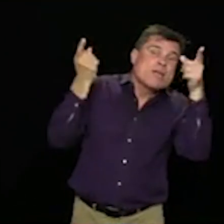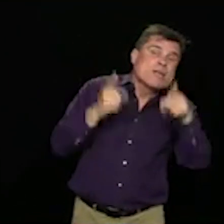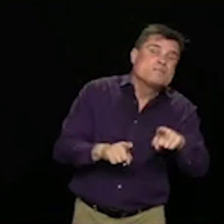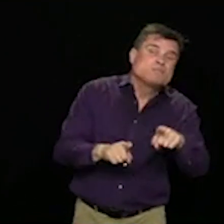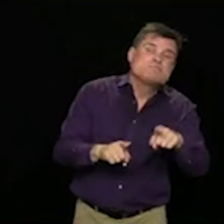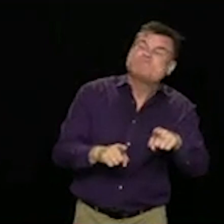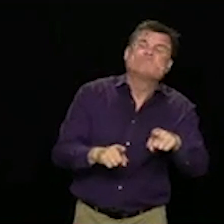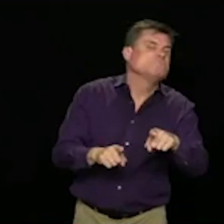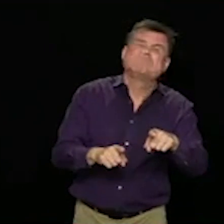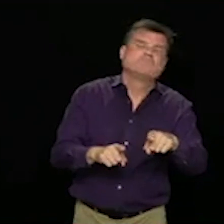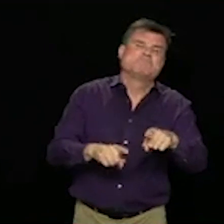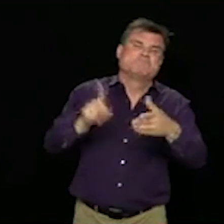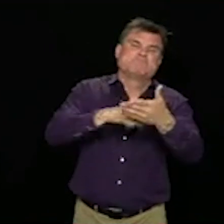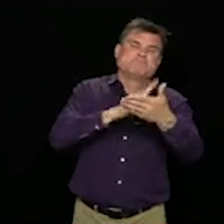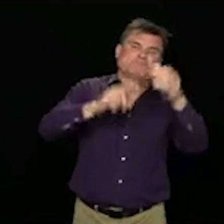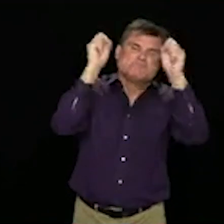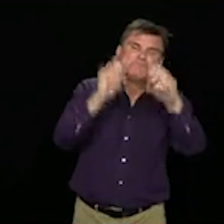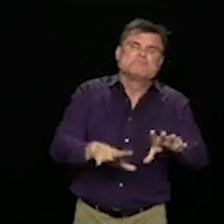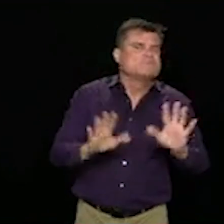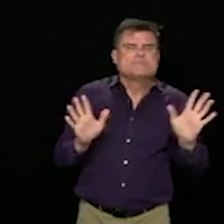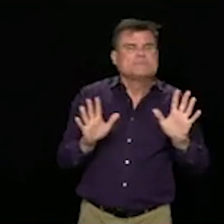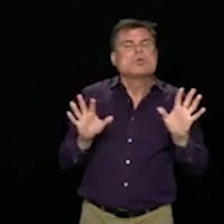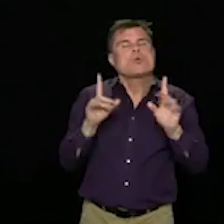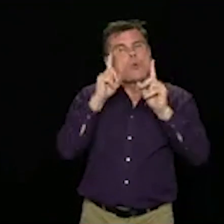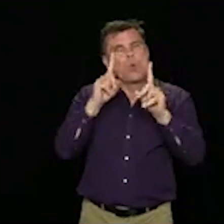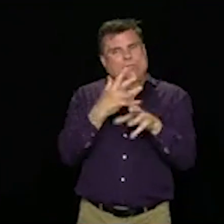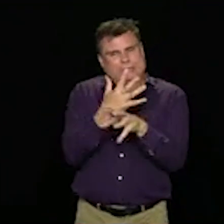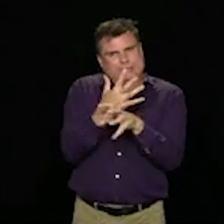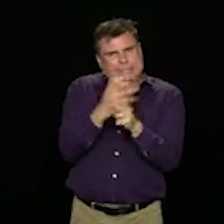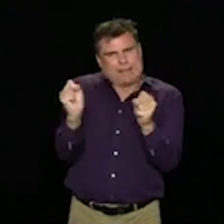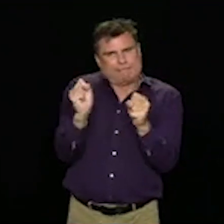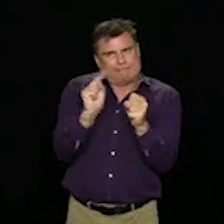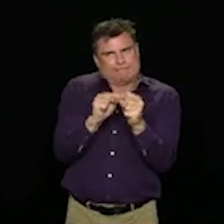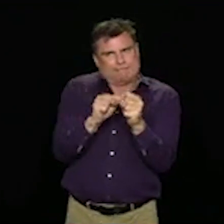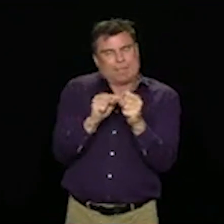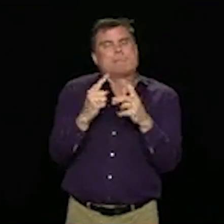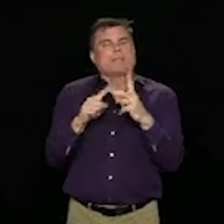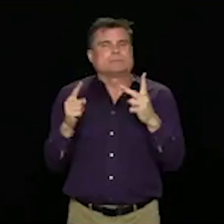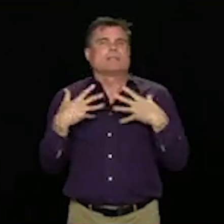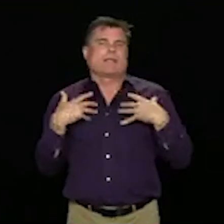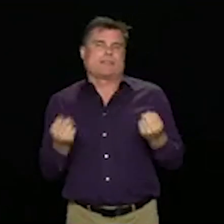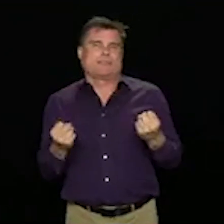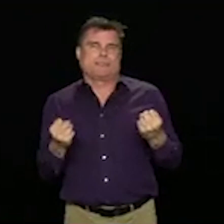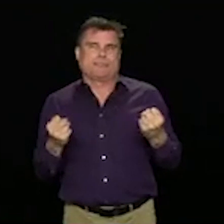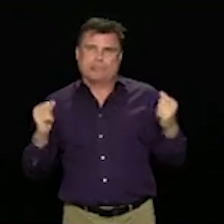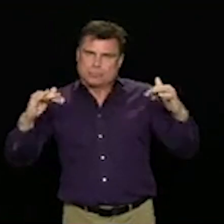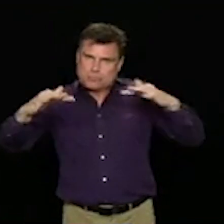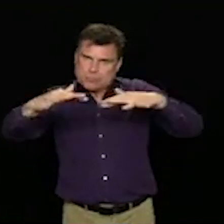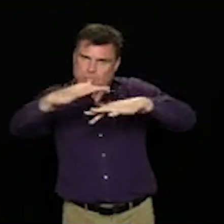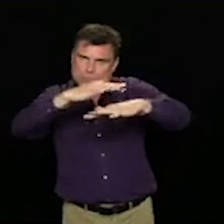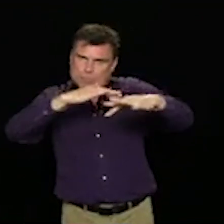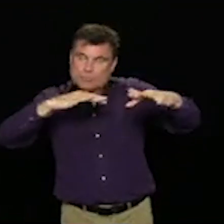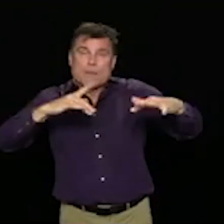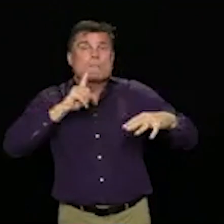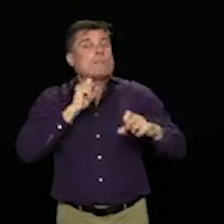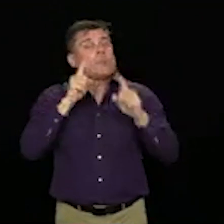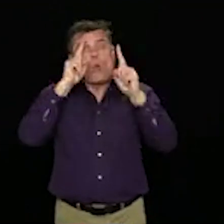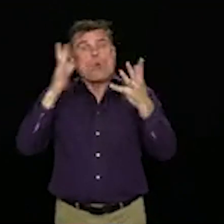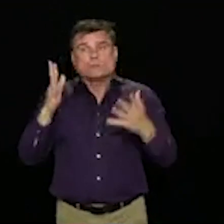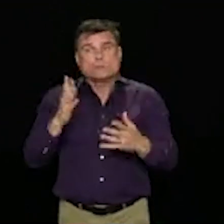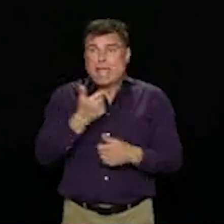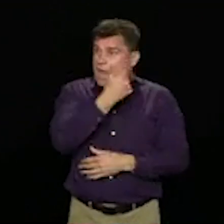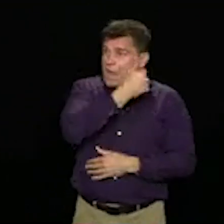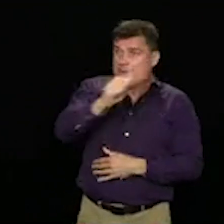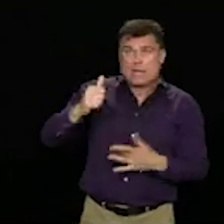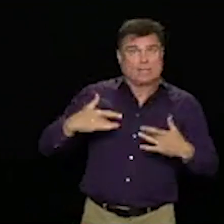social interactions with each other and ensure that we can manage the safe distances between us and that we're